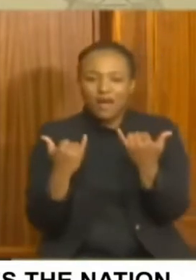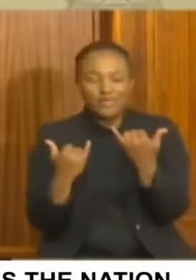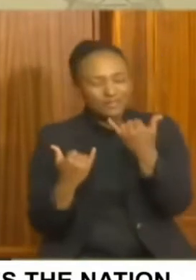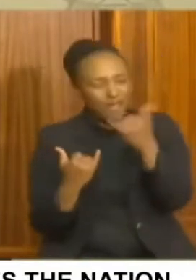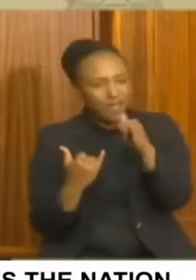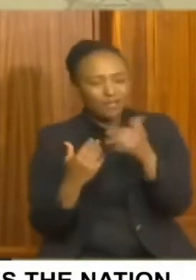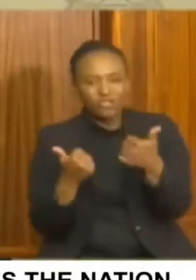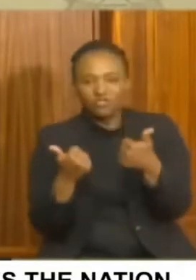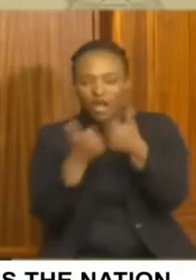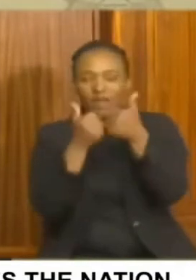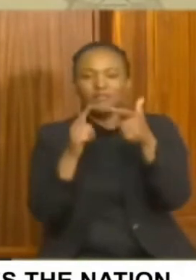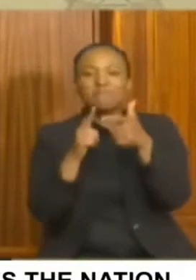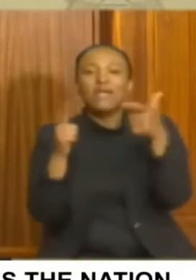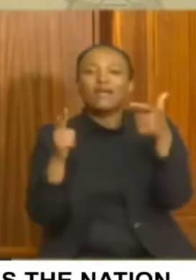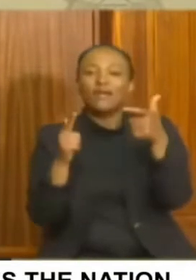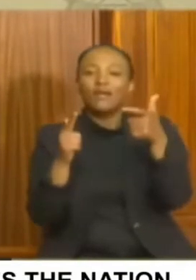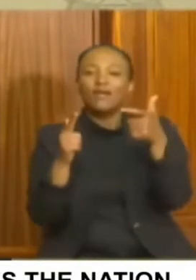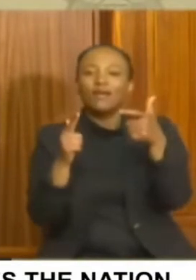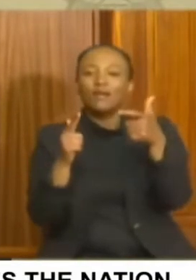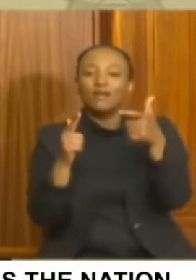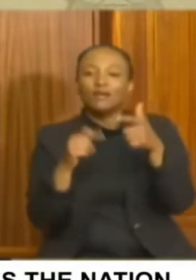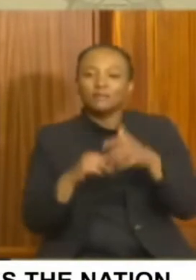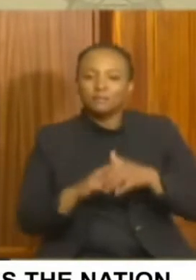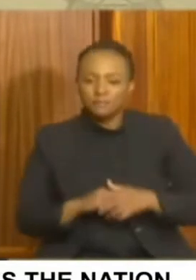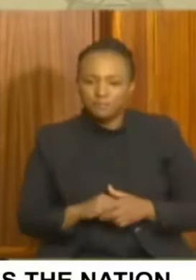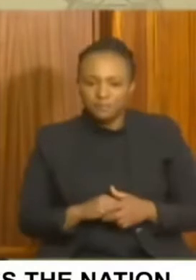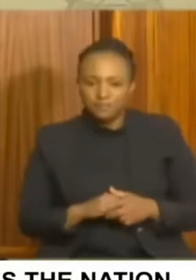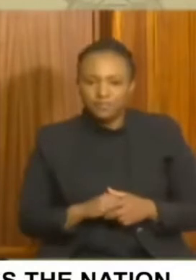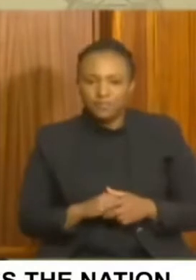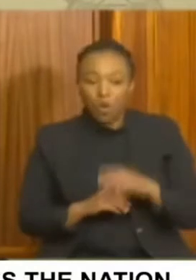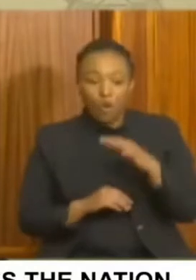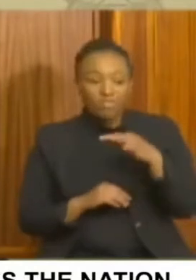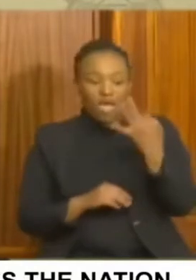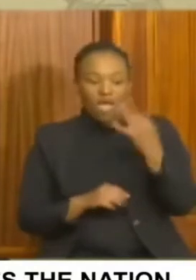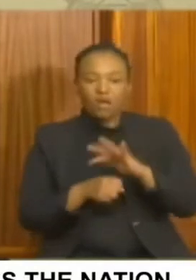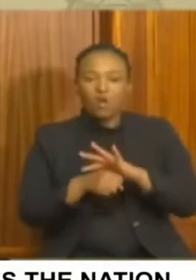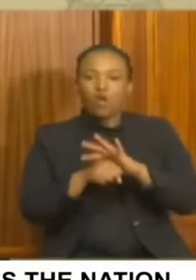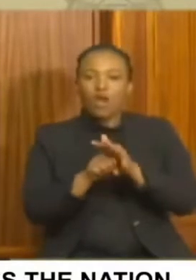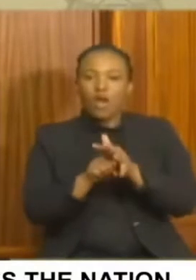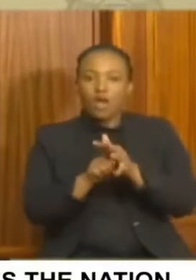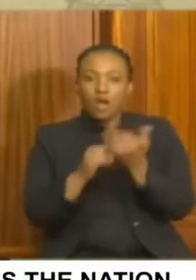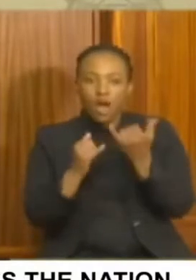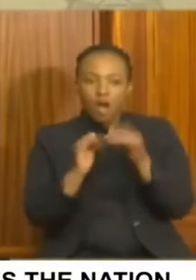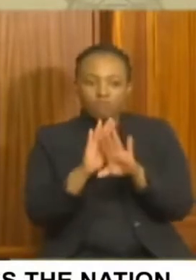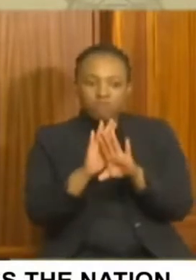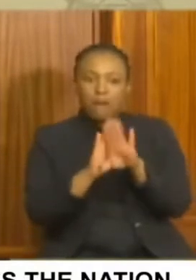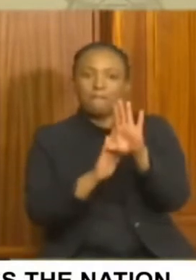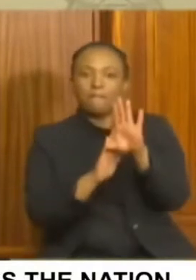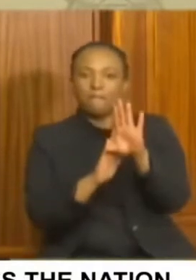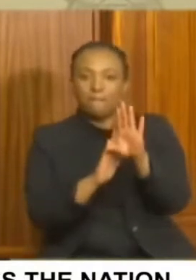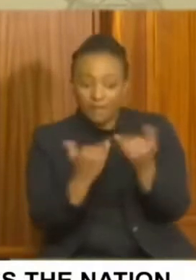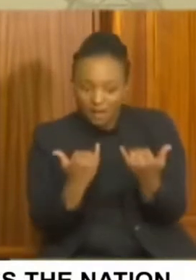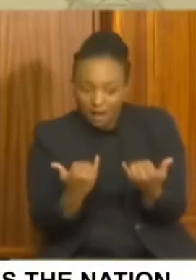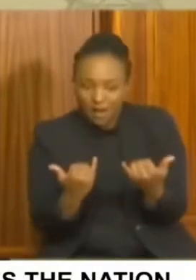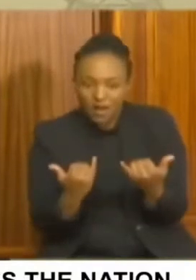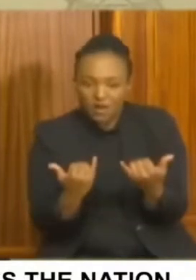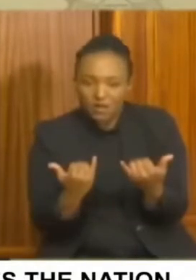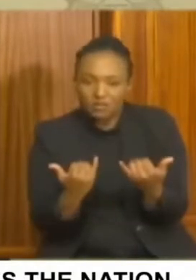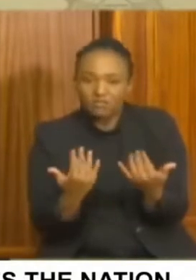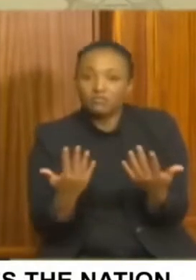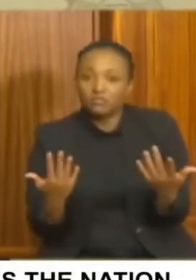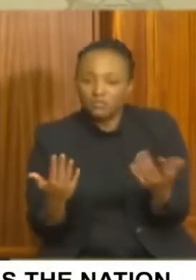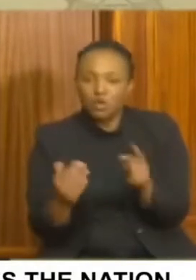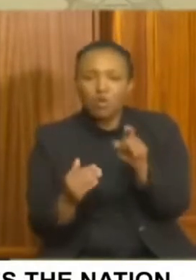to climb. Yeah. A third wave of infections is upon us. Third wave of cadres is upon us. We